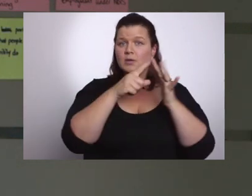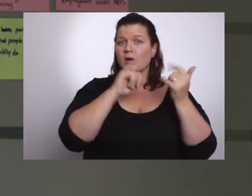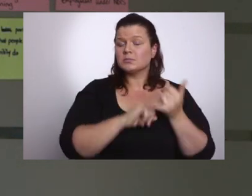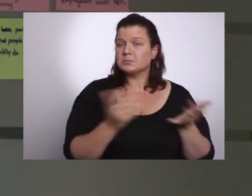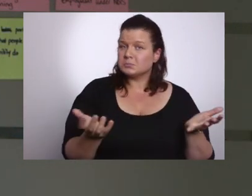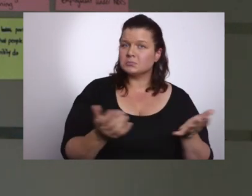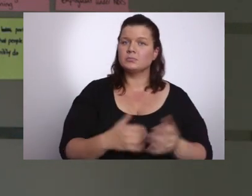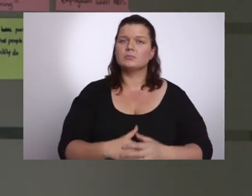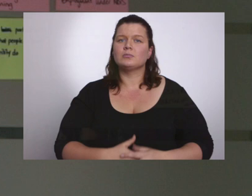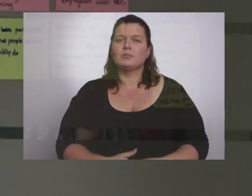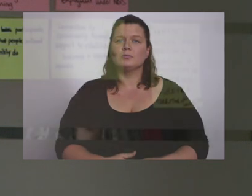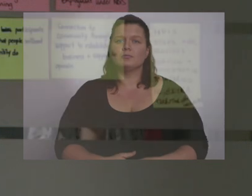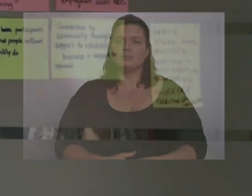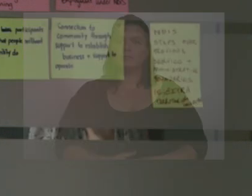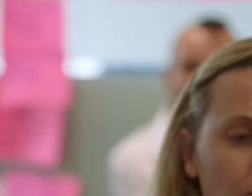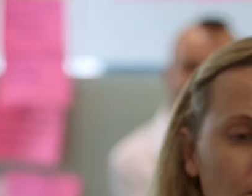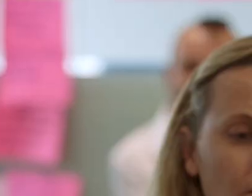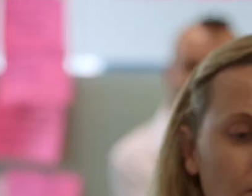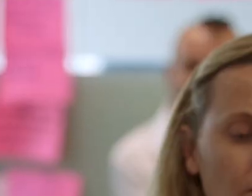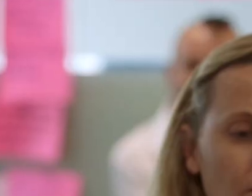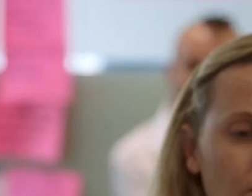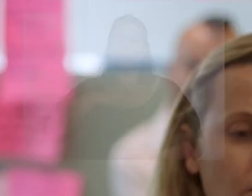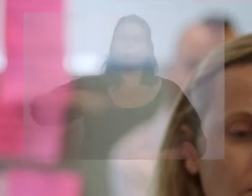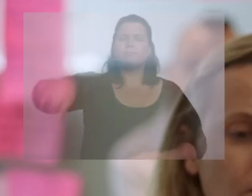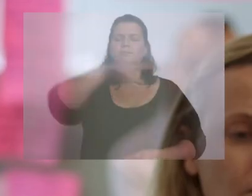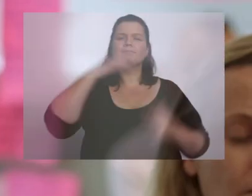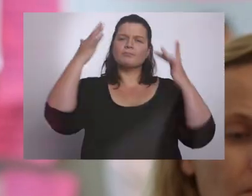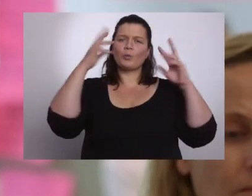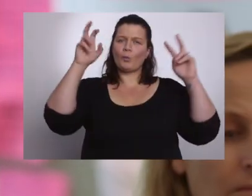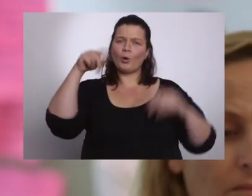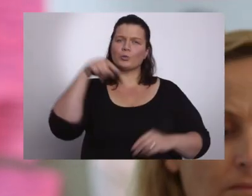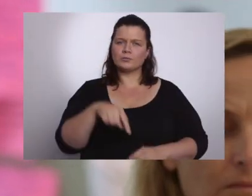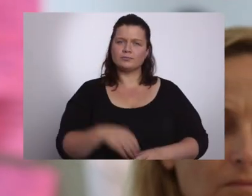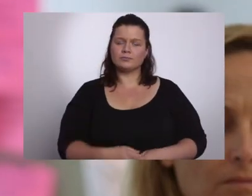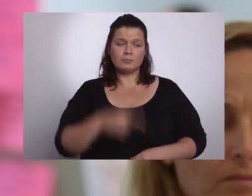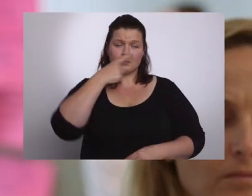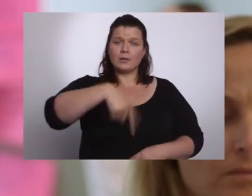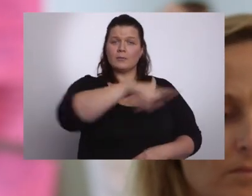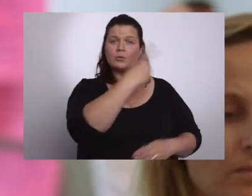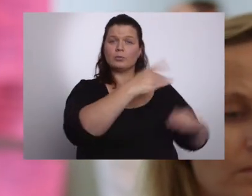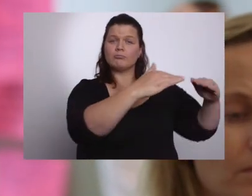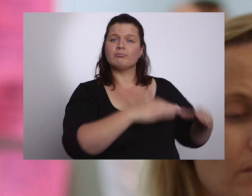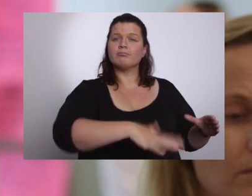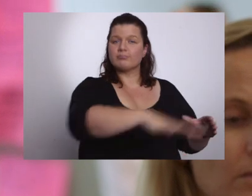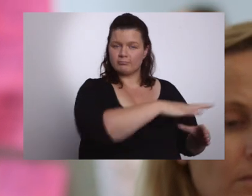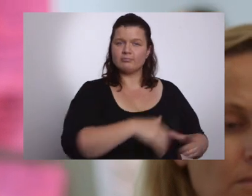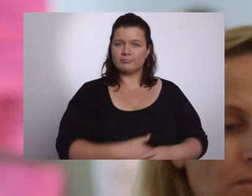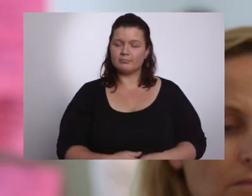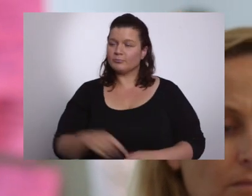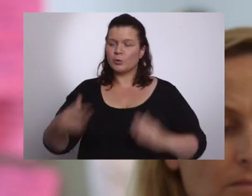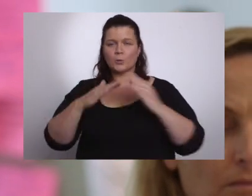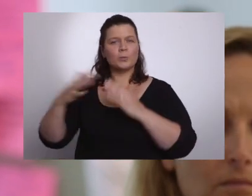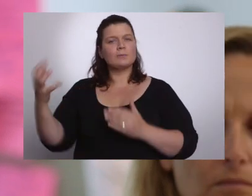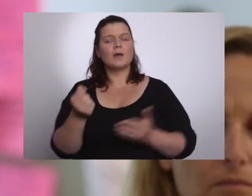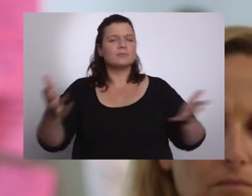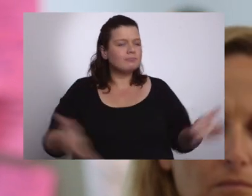the same outcomes and that's just my fear for the system. I'd like to leave you with a little philosophical point. Society is